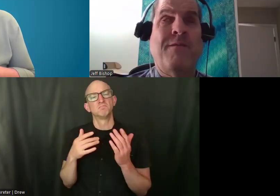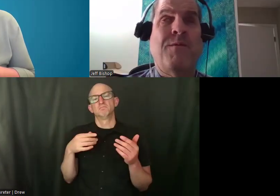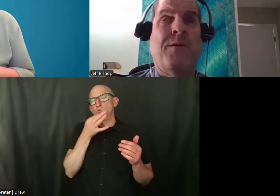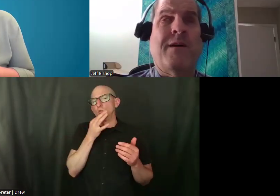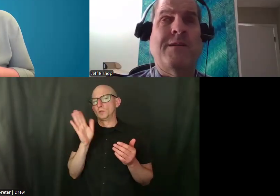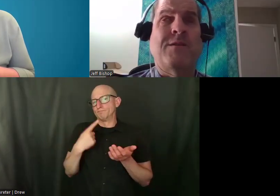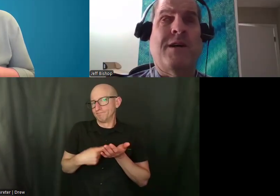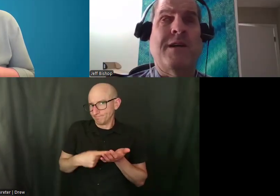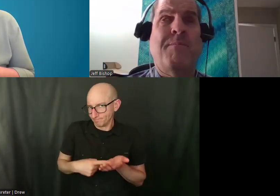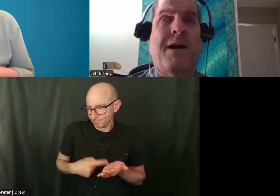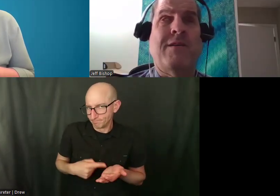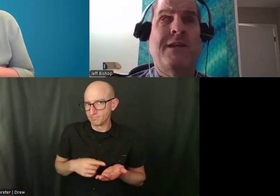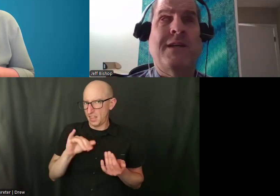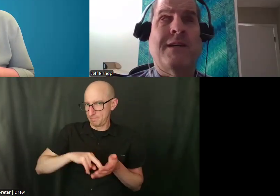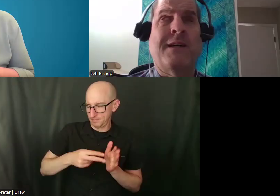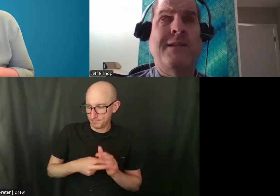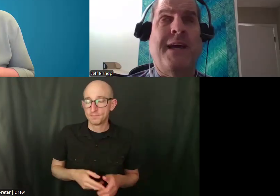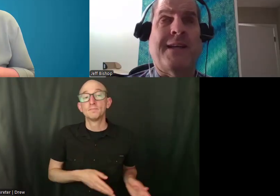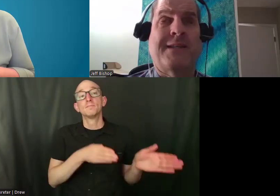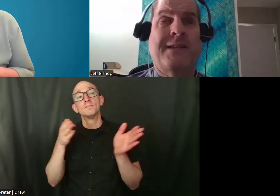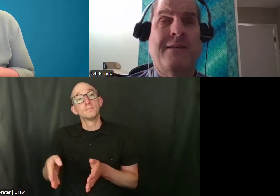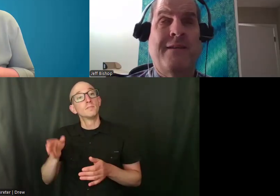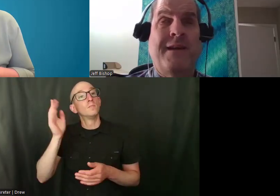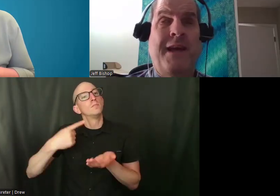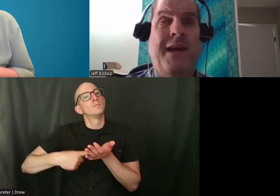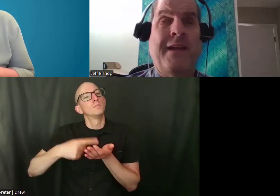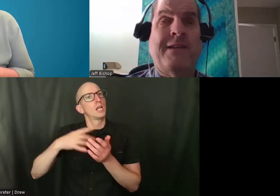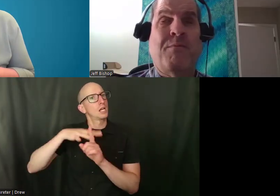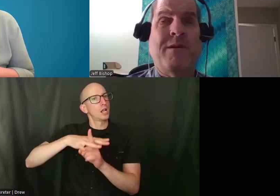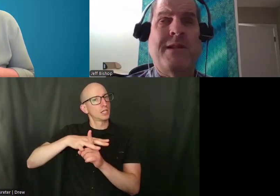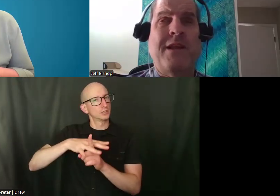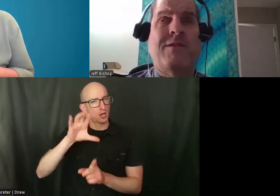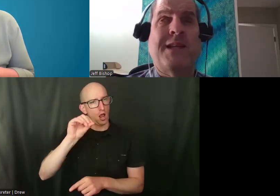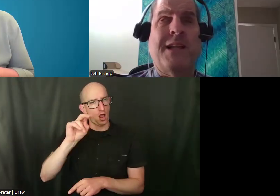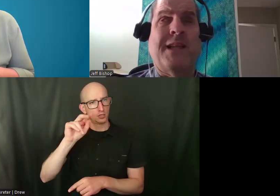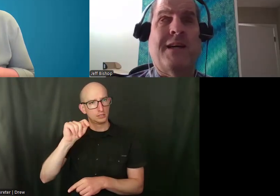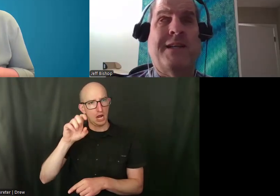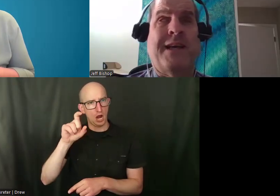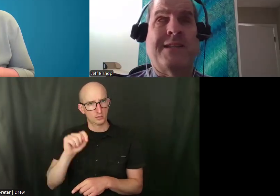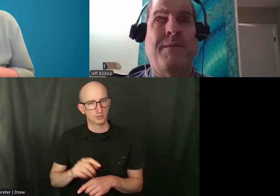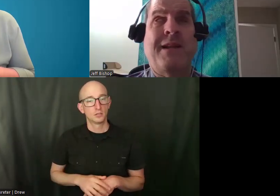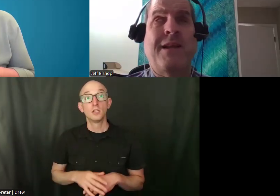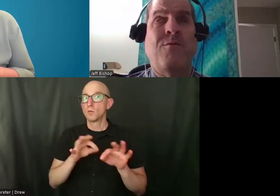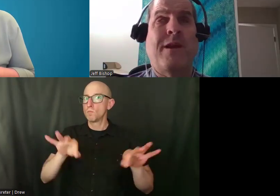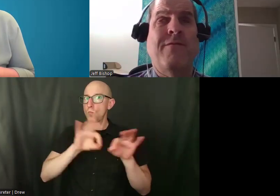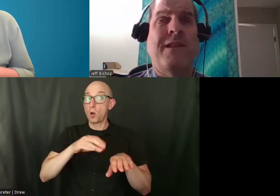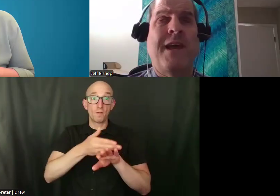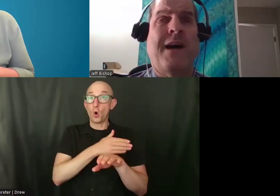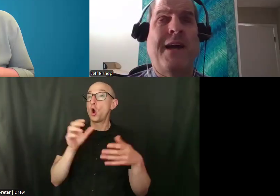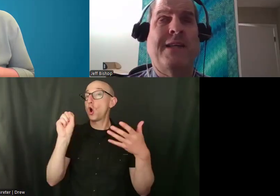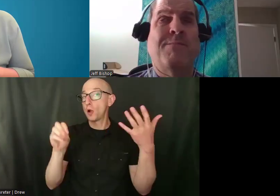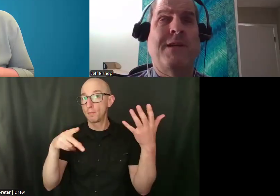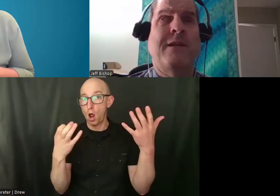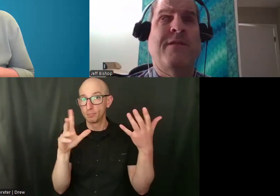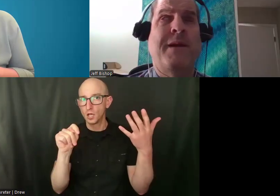And then we will also talk about context. And it's important that you set the context, meaning that you give